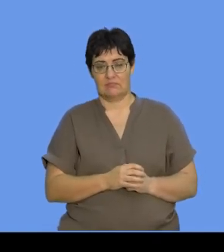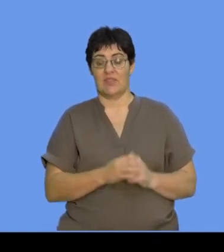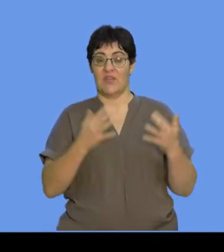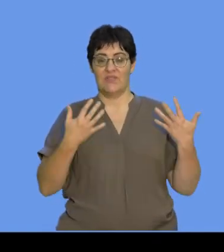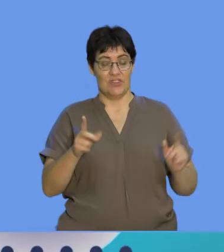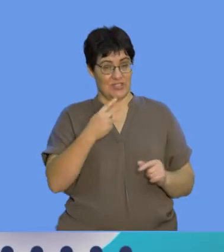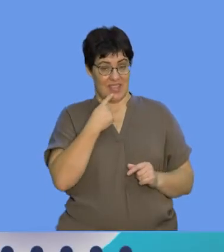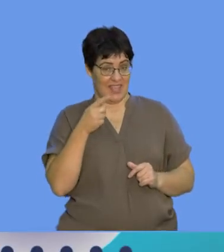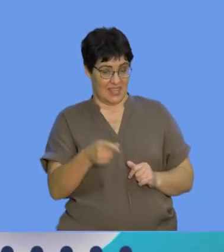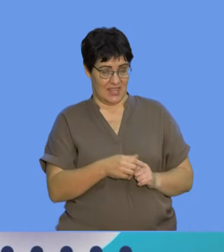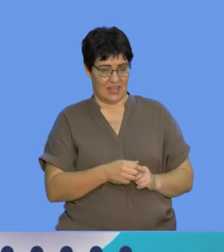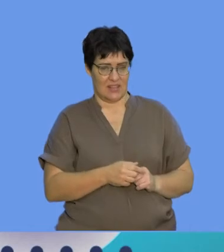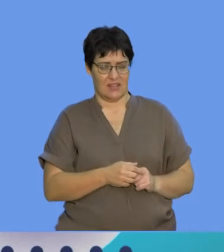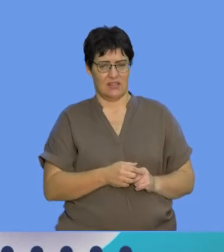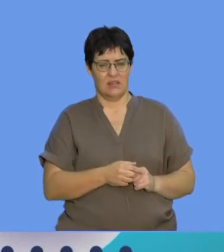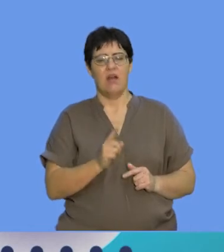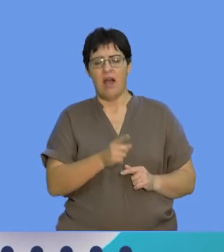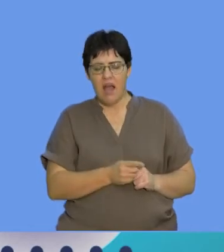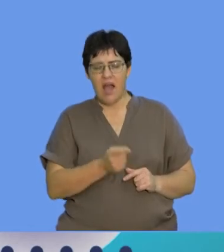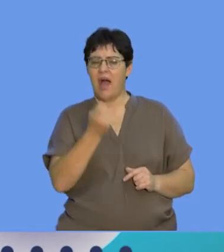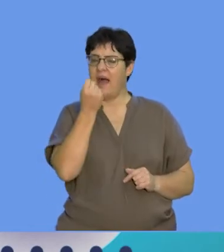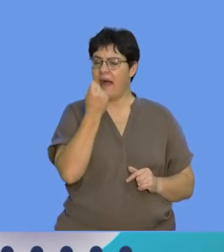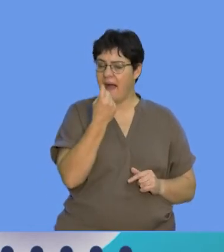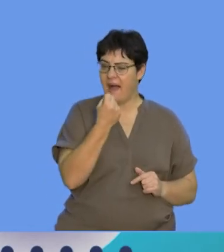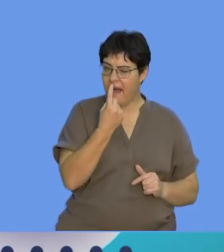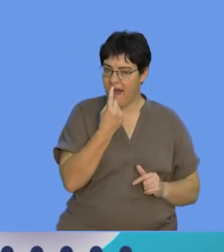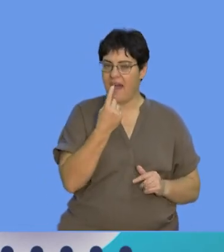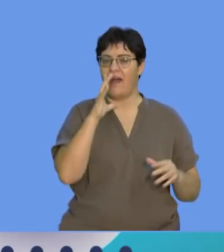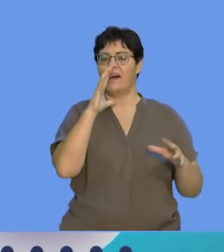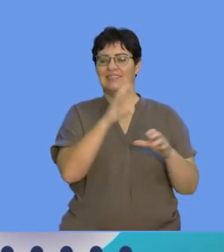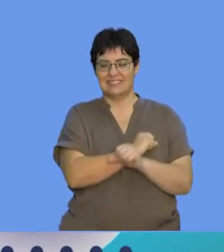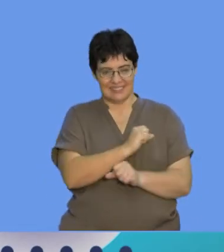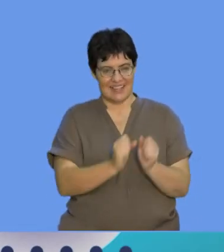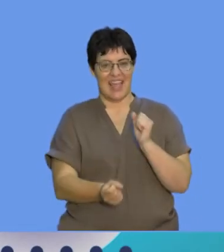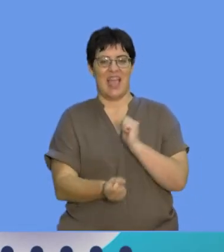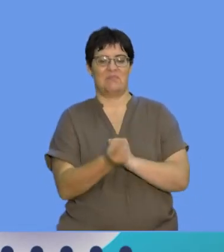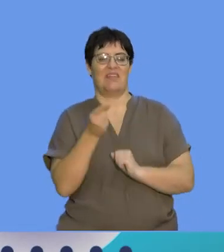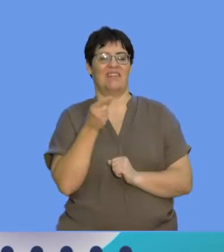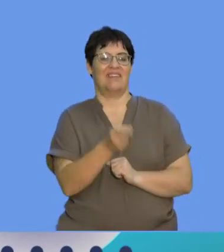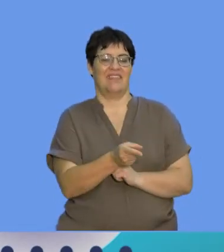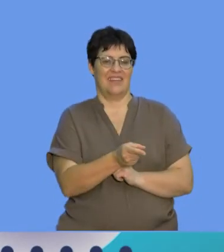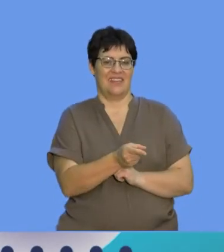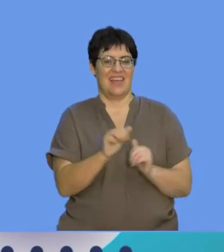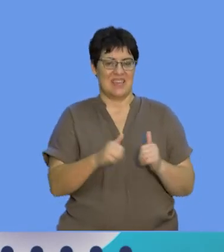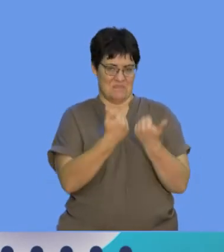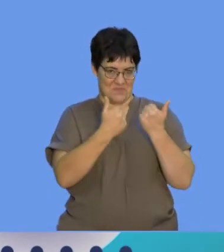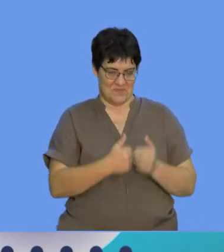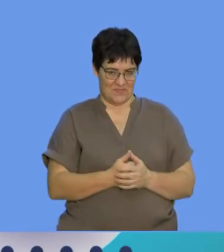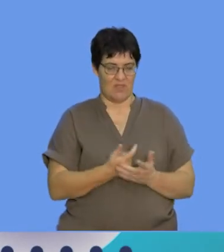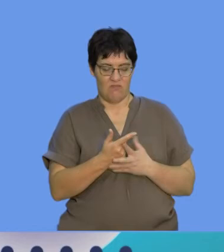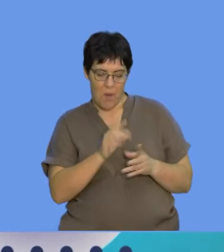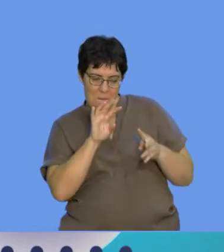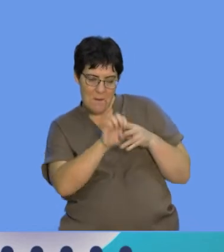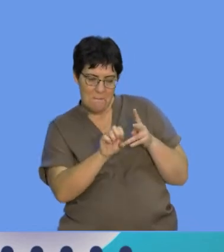that, I think we're getting a sense of what exactly is happening in this game in terms of